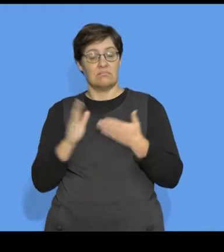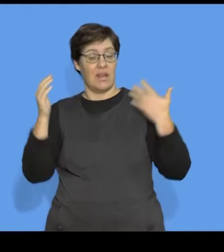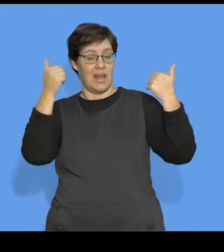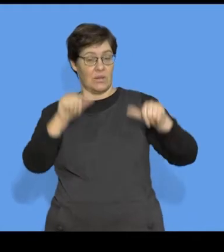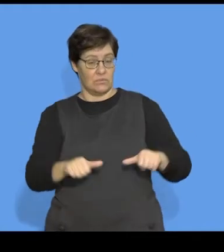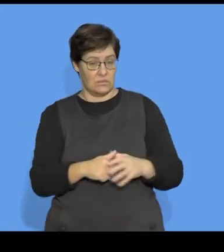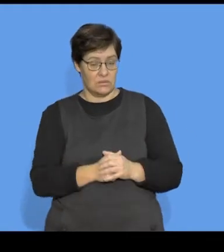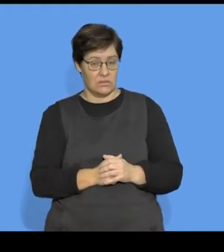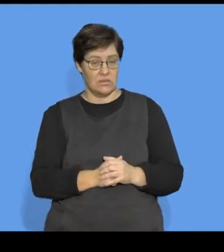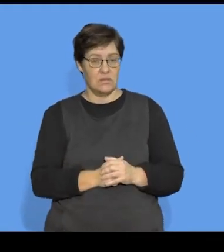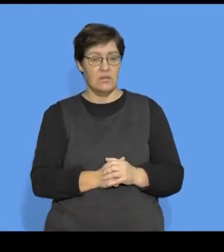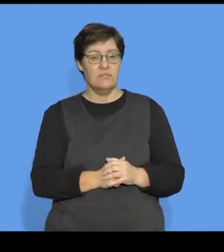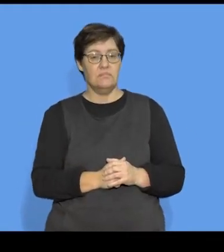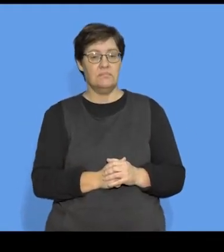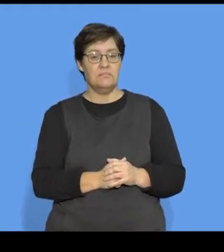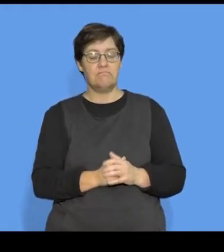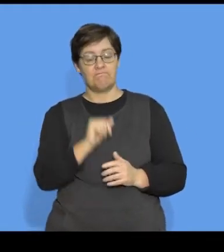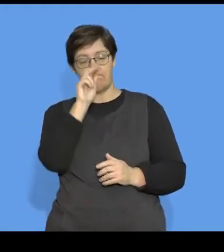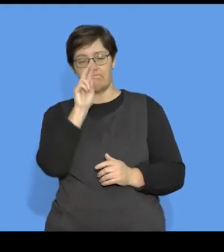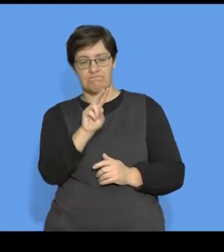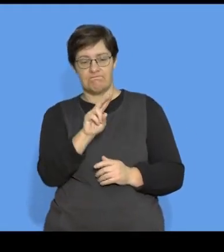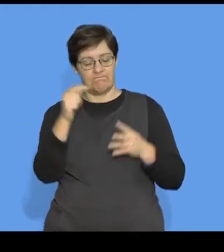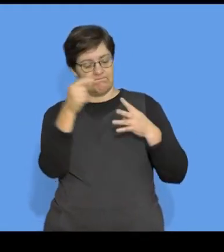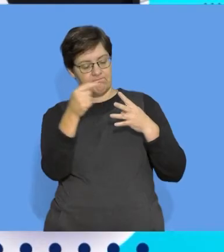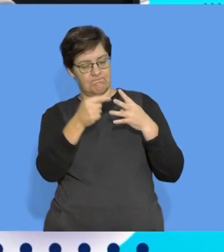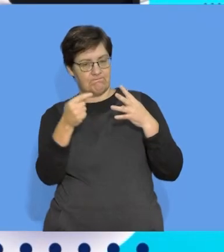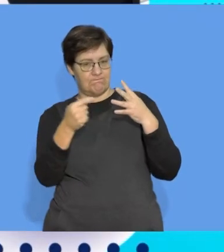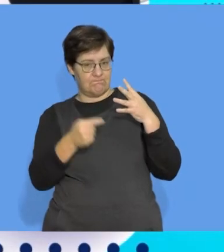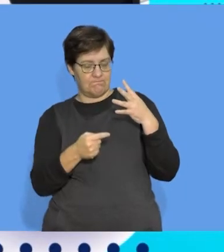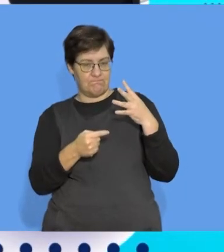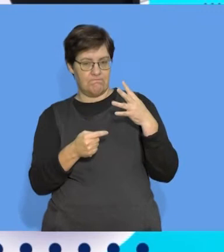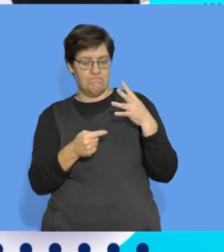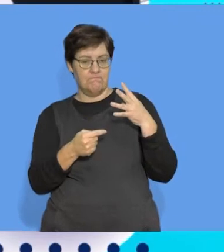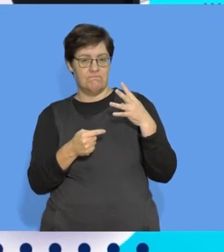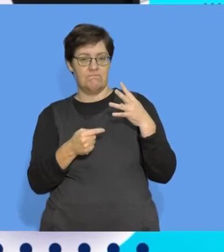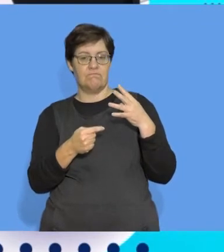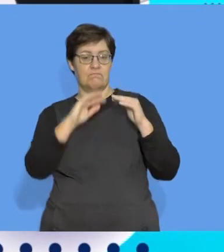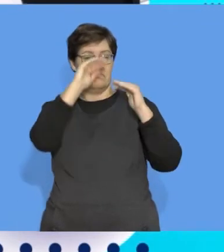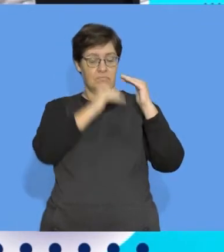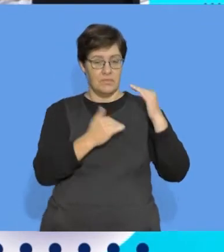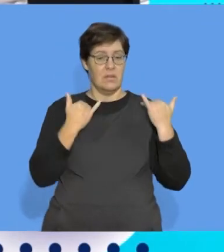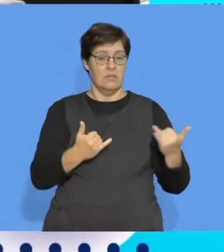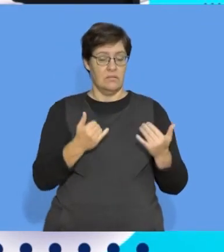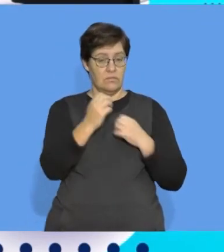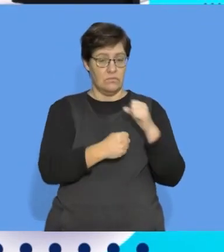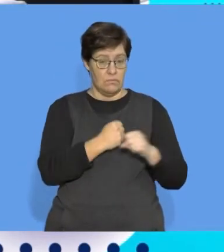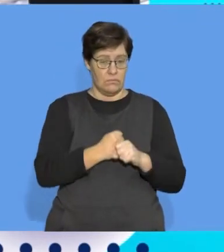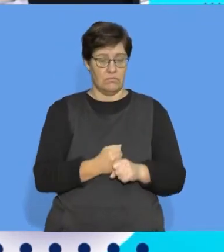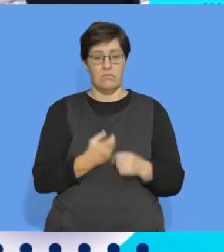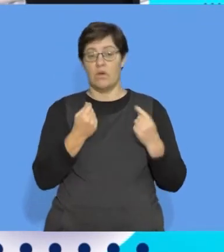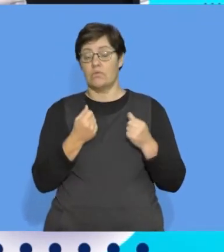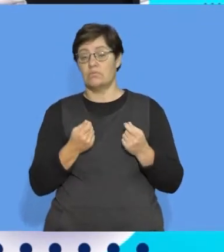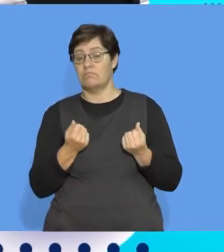account, you bring in all the components, the depreciation for the current year, the cost price,